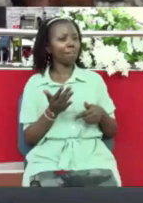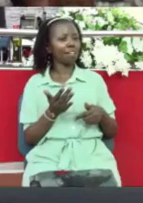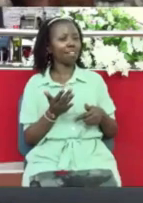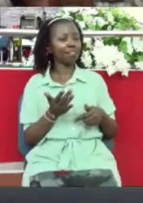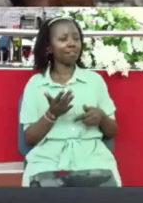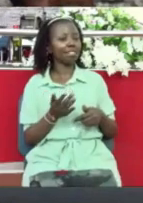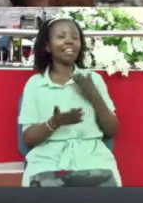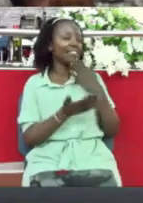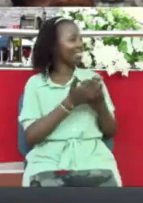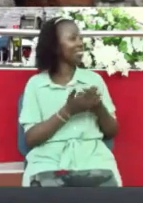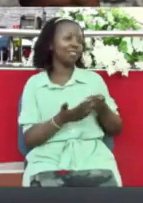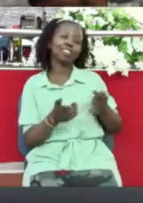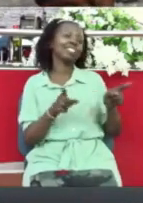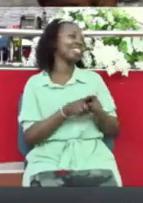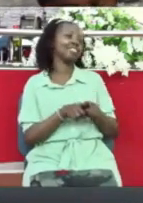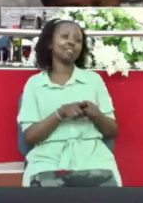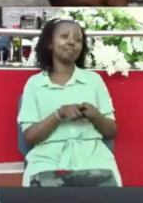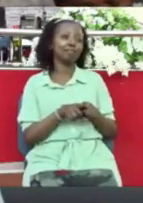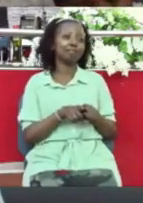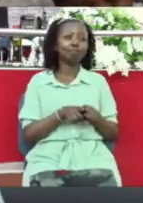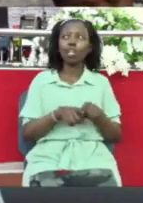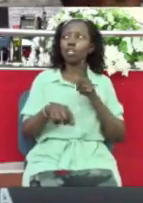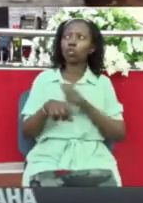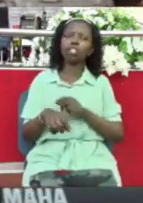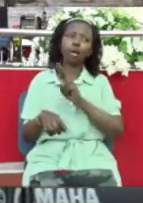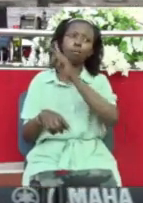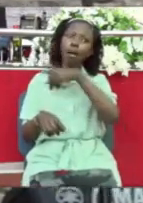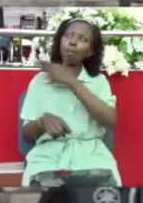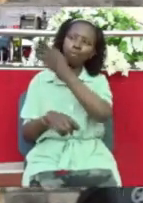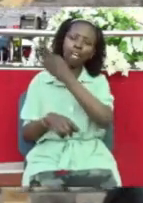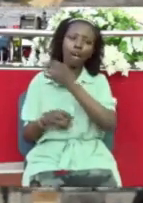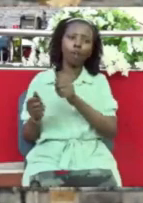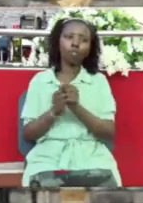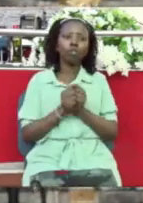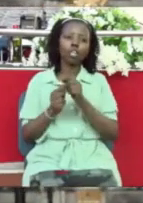Anyway, thank you, sister, for coming. So while we were up there with David,